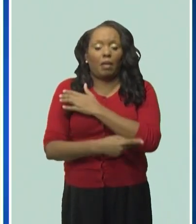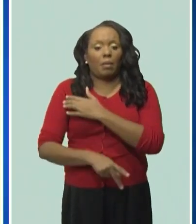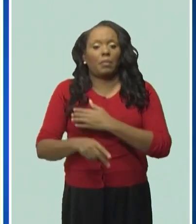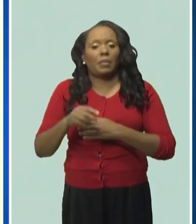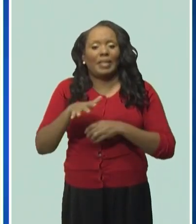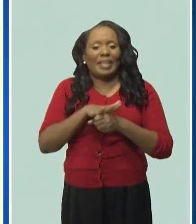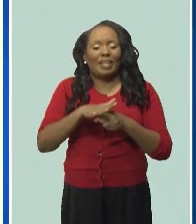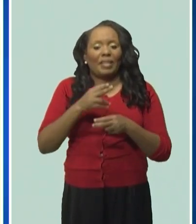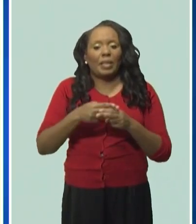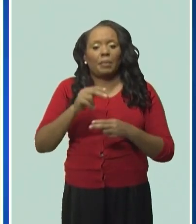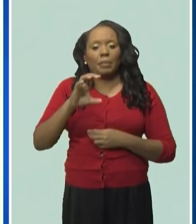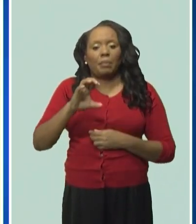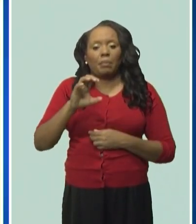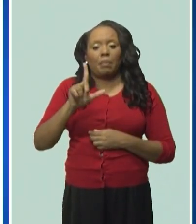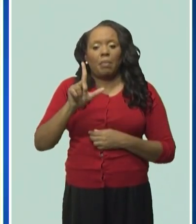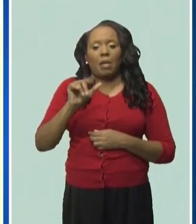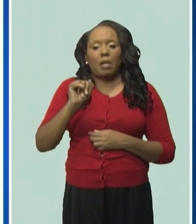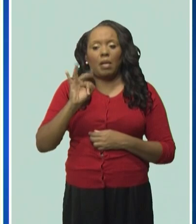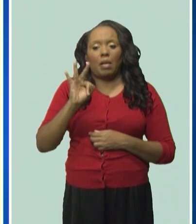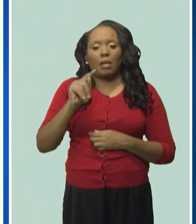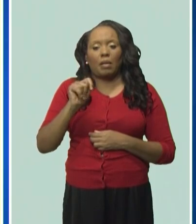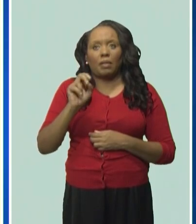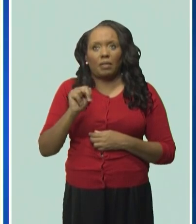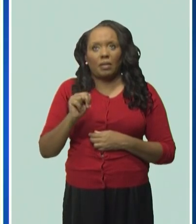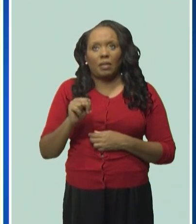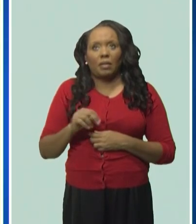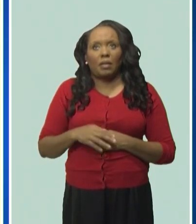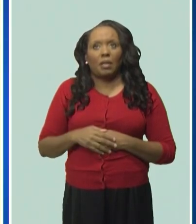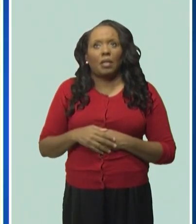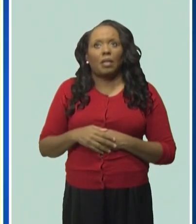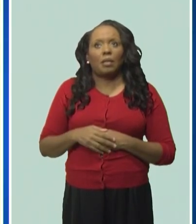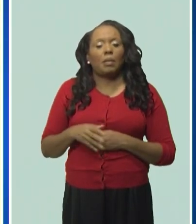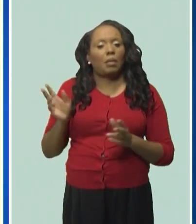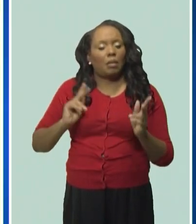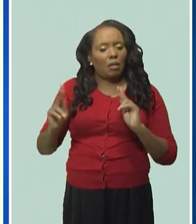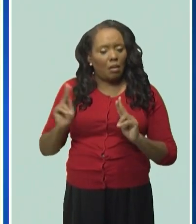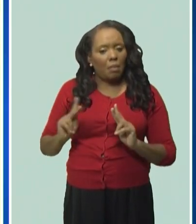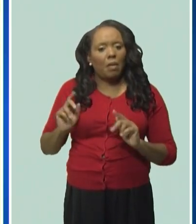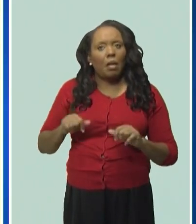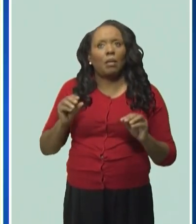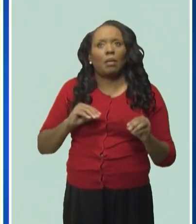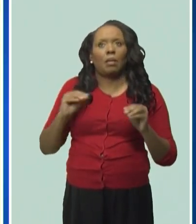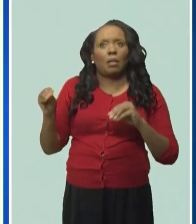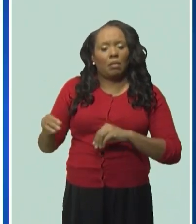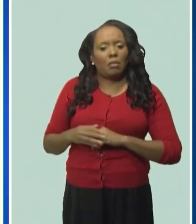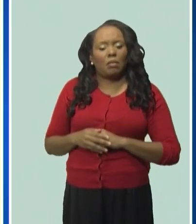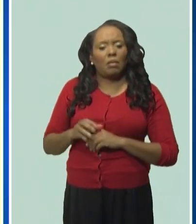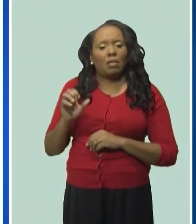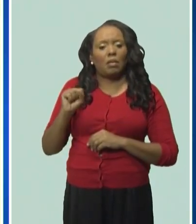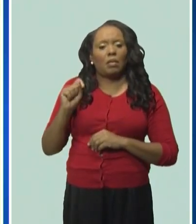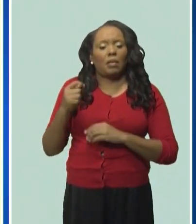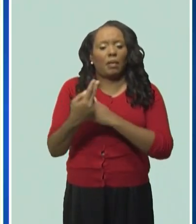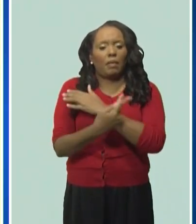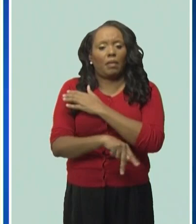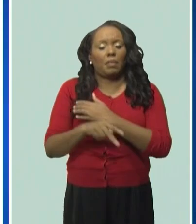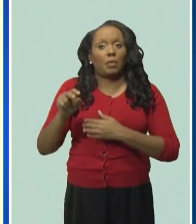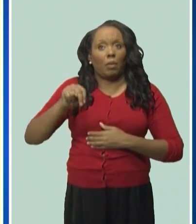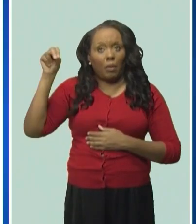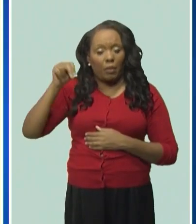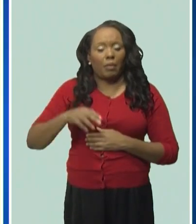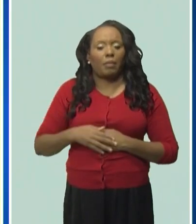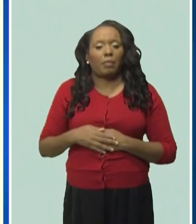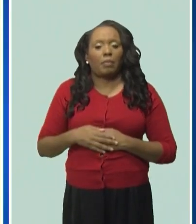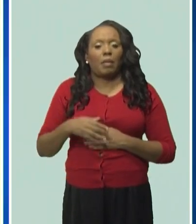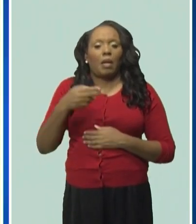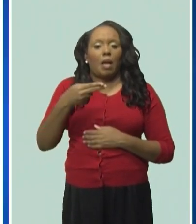there waiting for persons to enter. Up by you, Starboy. In St. Philip North. In Hackett